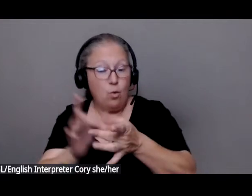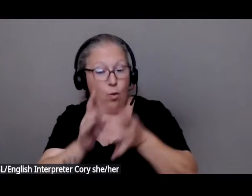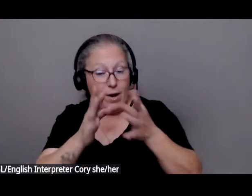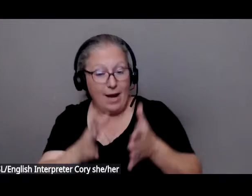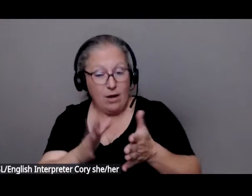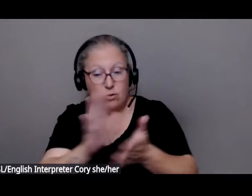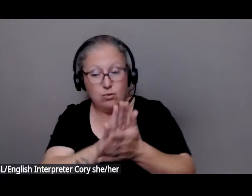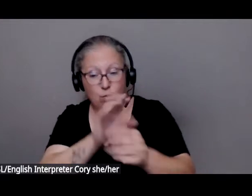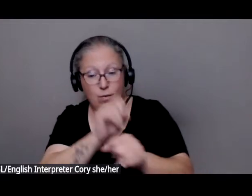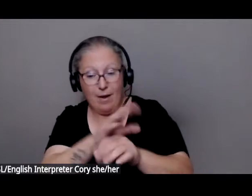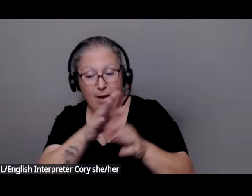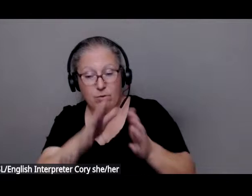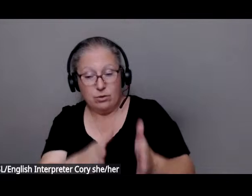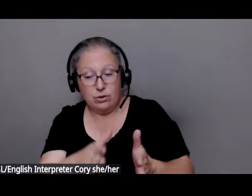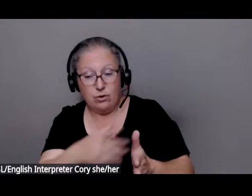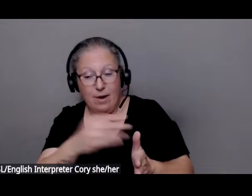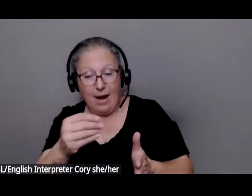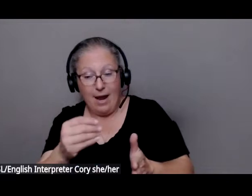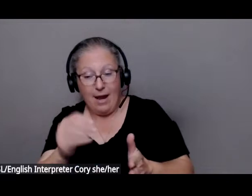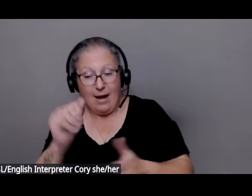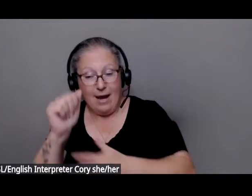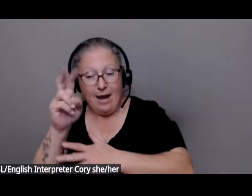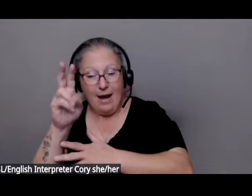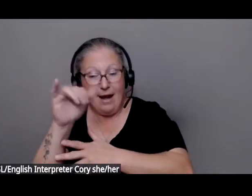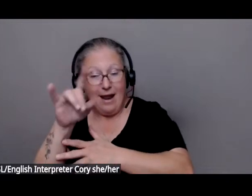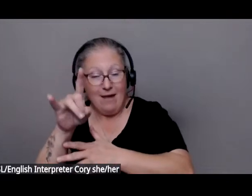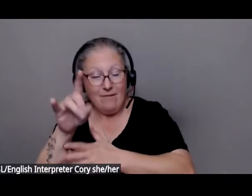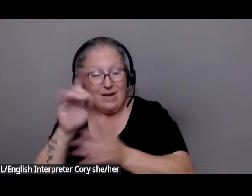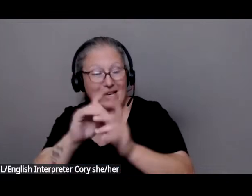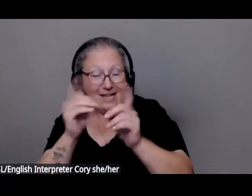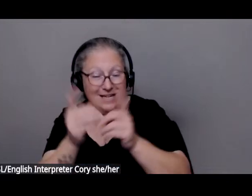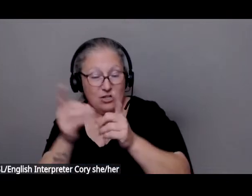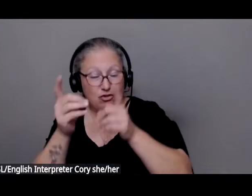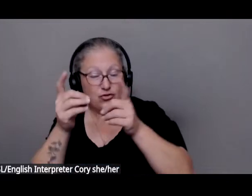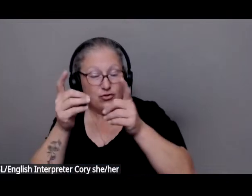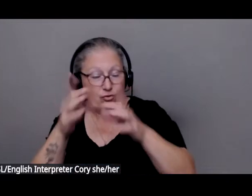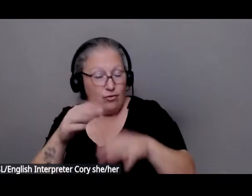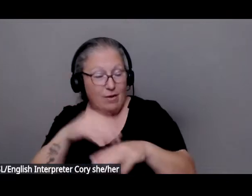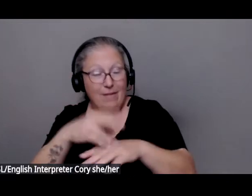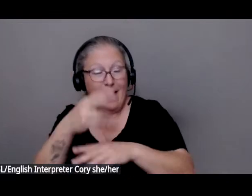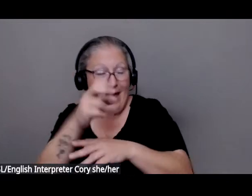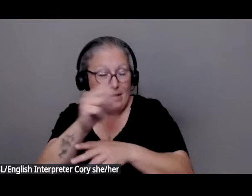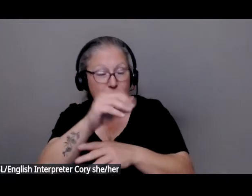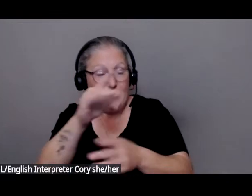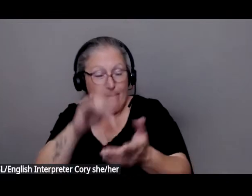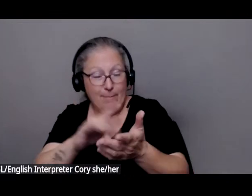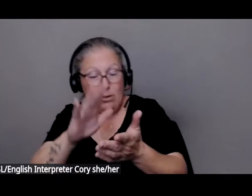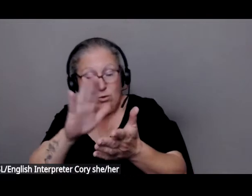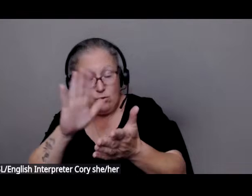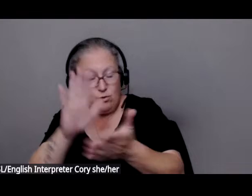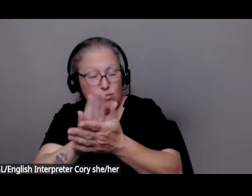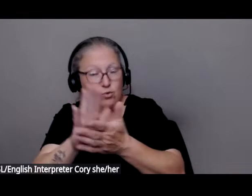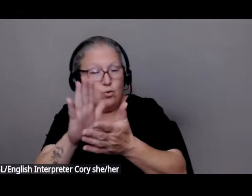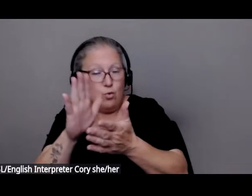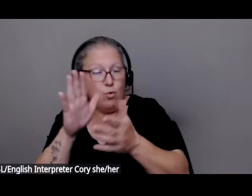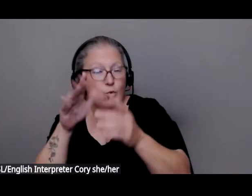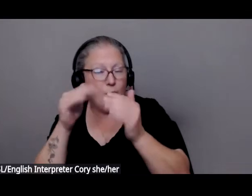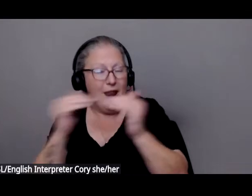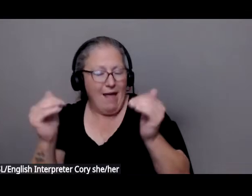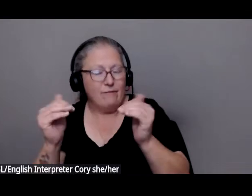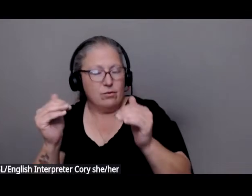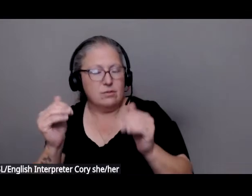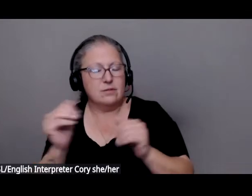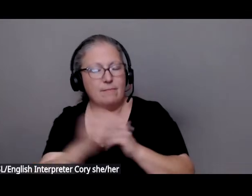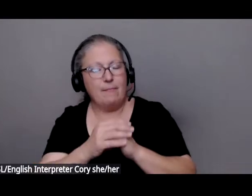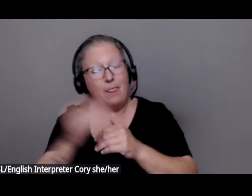school counselor, and AVID district director at the high school and middle school levels, respectively. Welcome to San Mateo